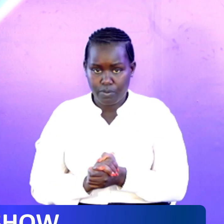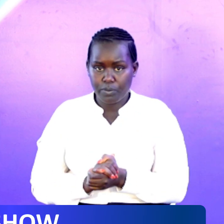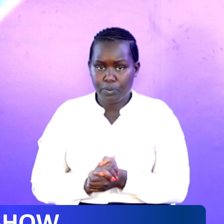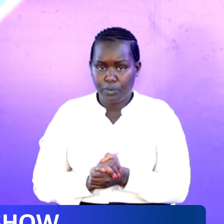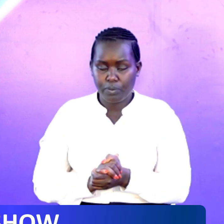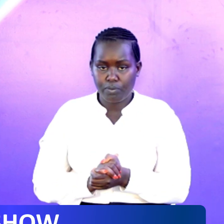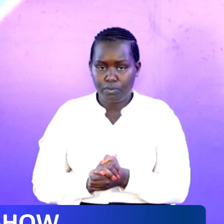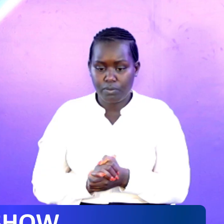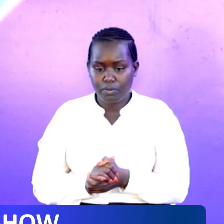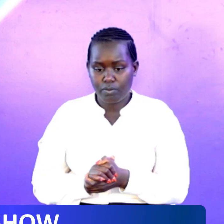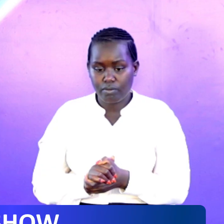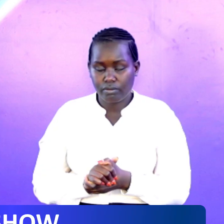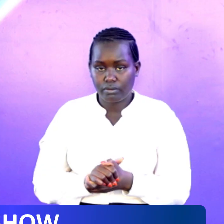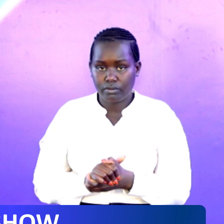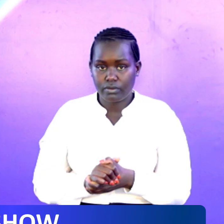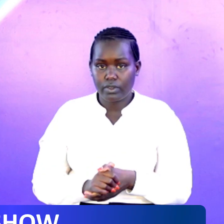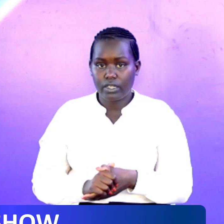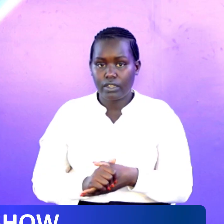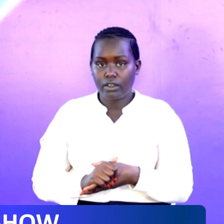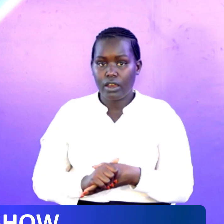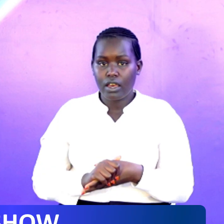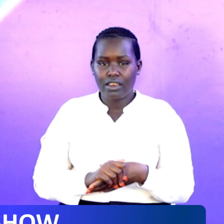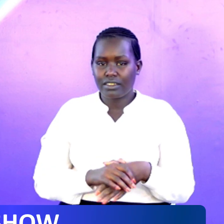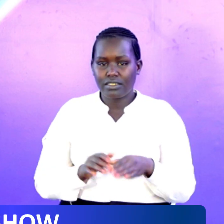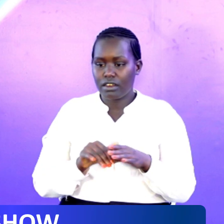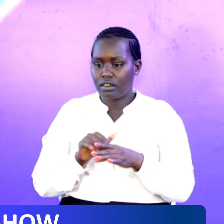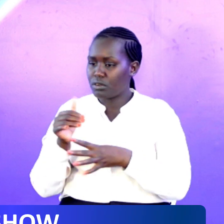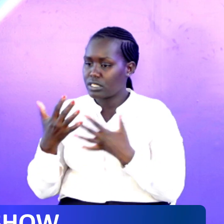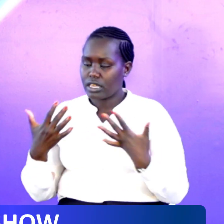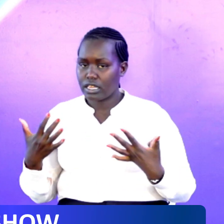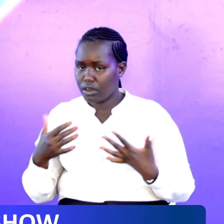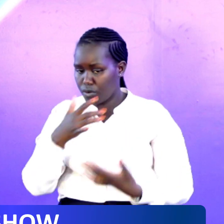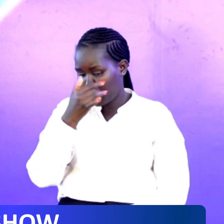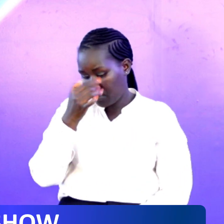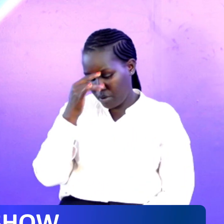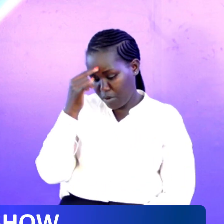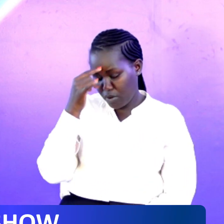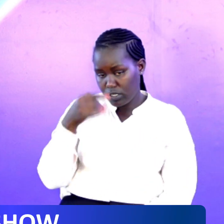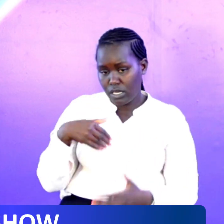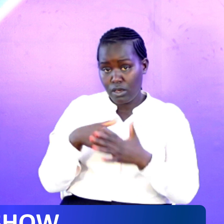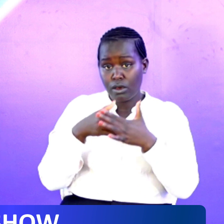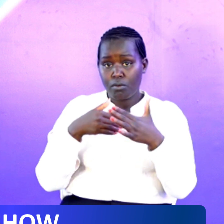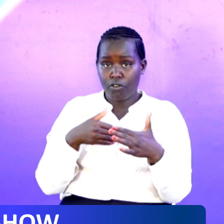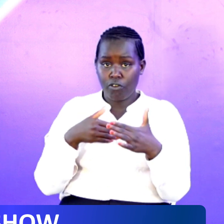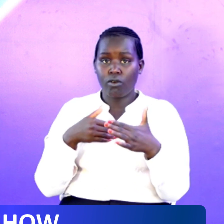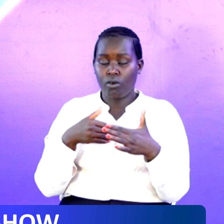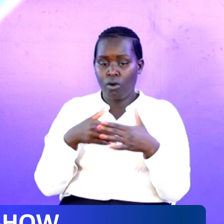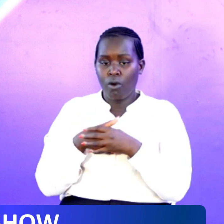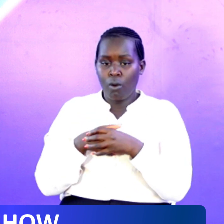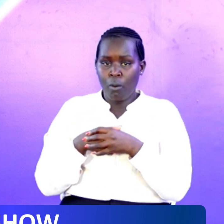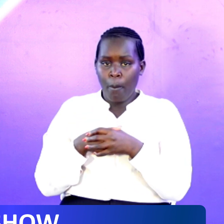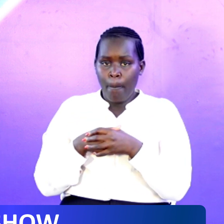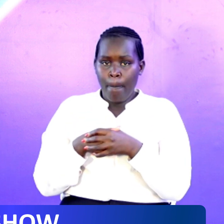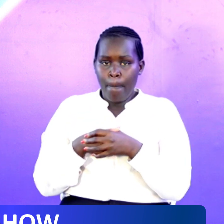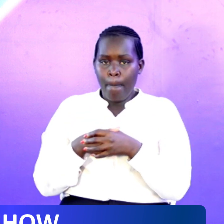concept. It's foreign because, Alan, before the... I see you're going to fall into a thought of school that I No, did no, not